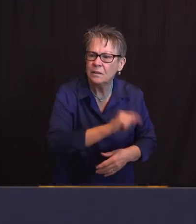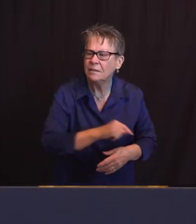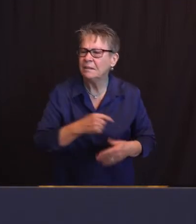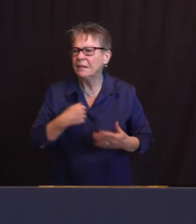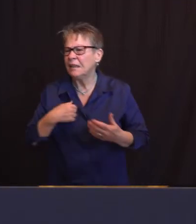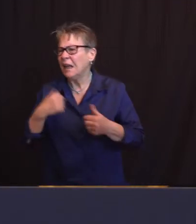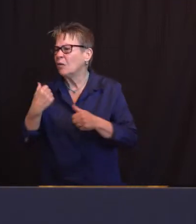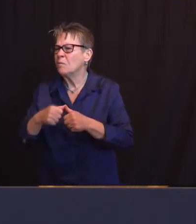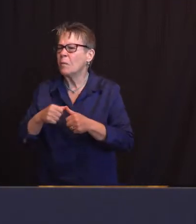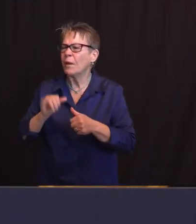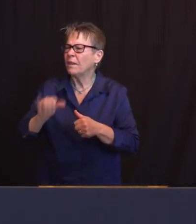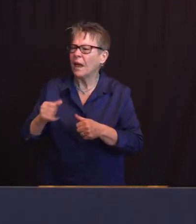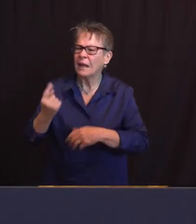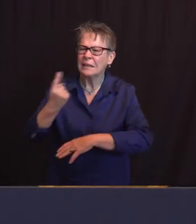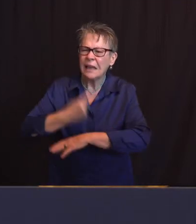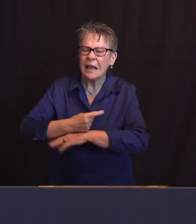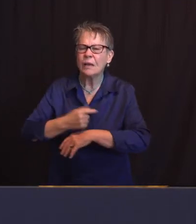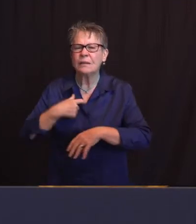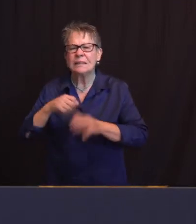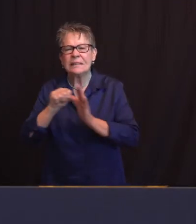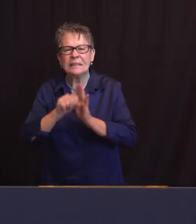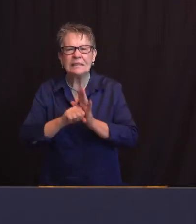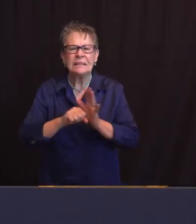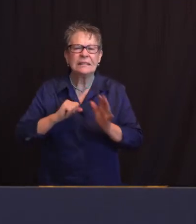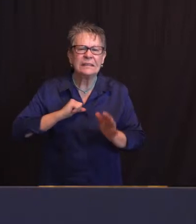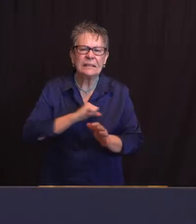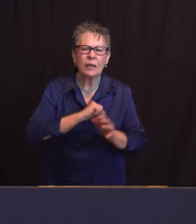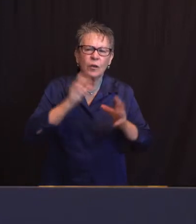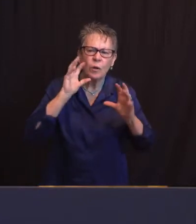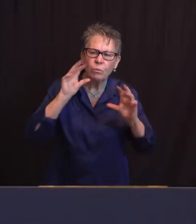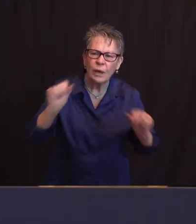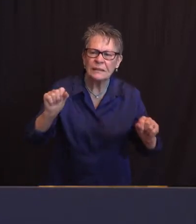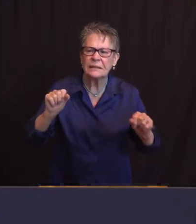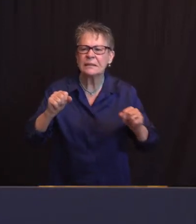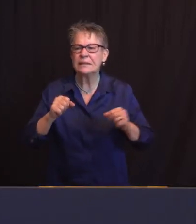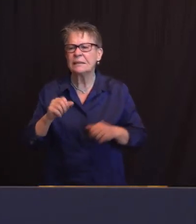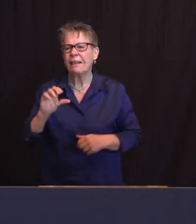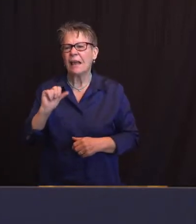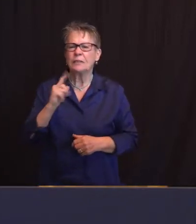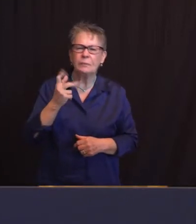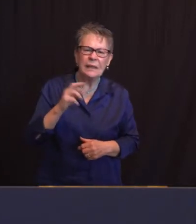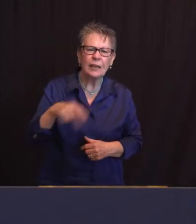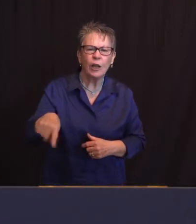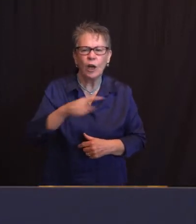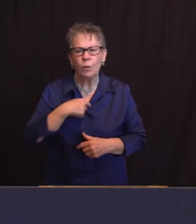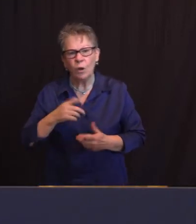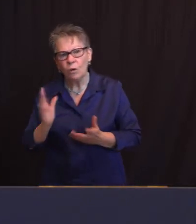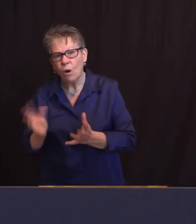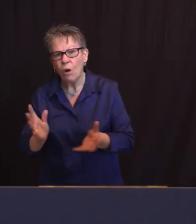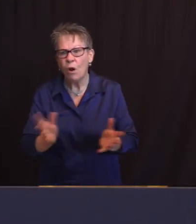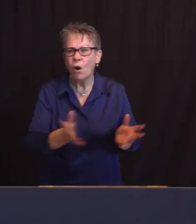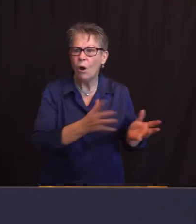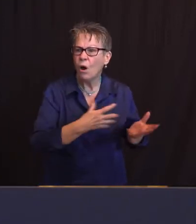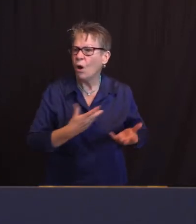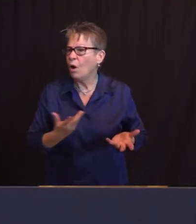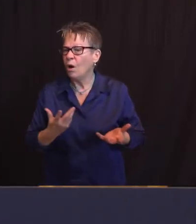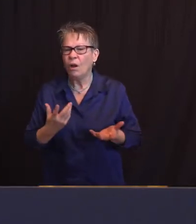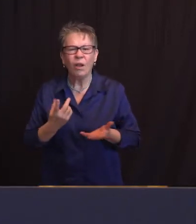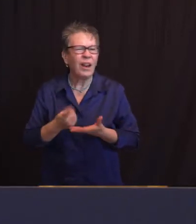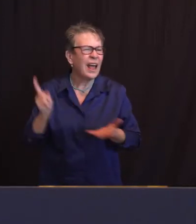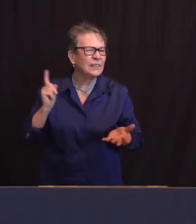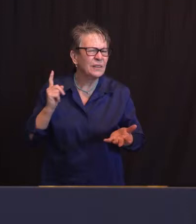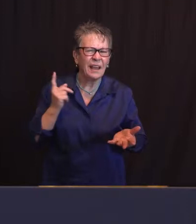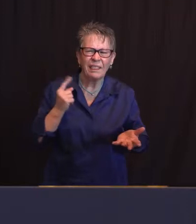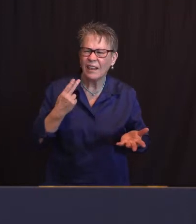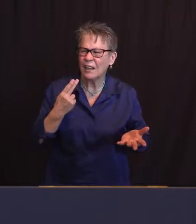President and Speaker. The legislature, we had a legislative update that Judy and I did end of the week, I think, last week, as a